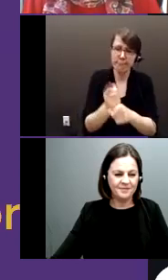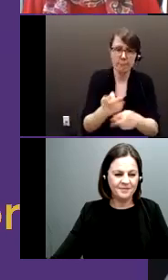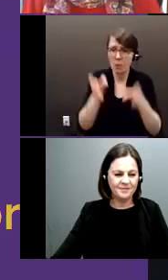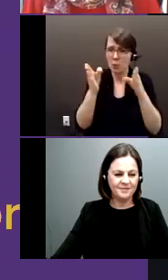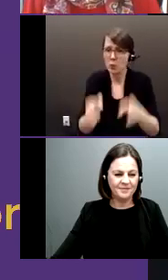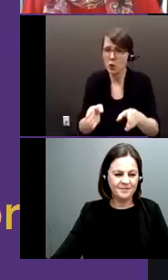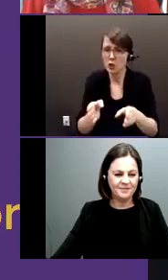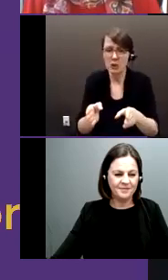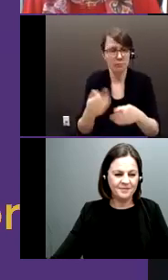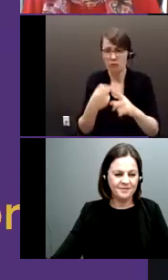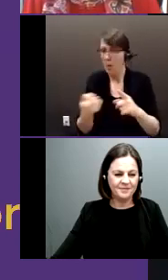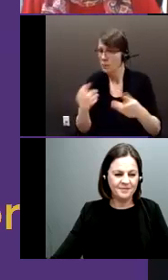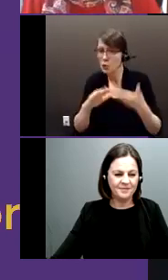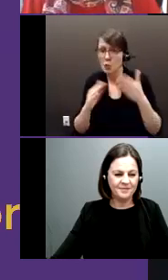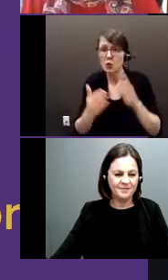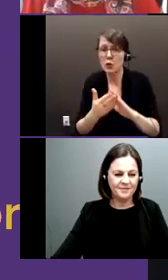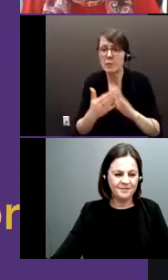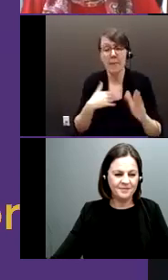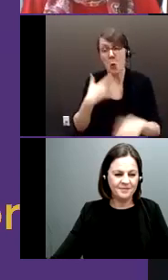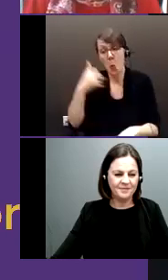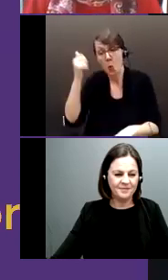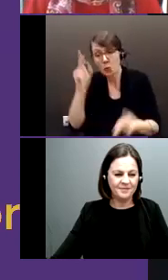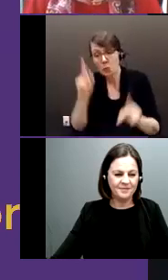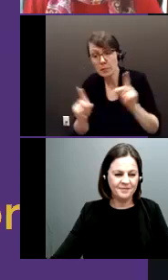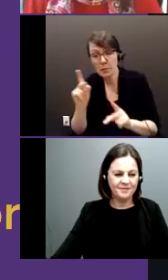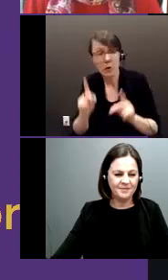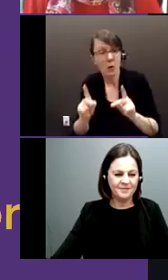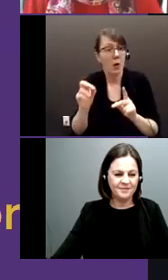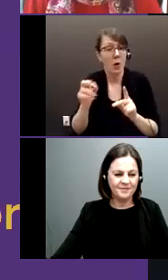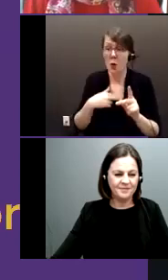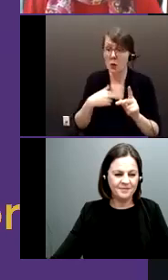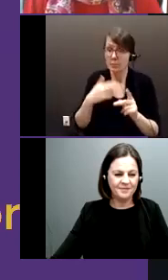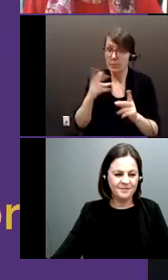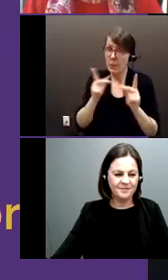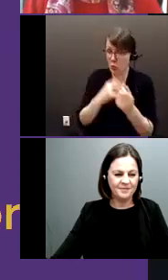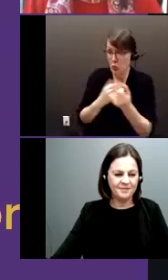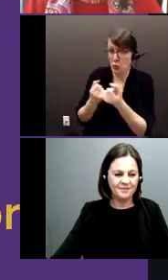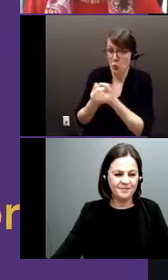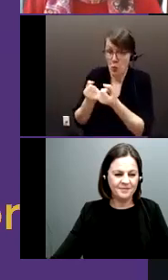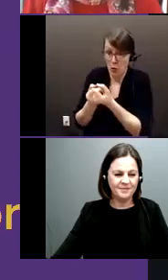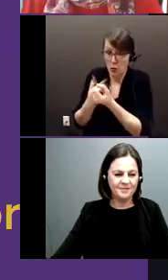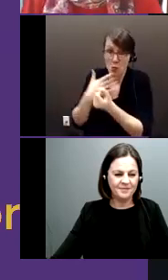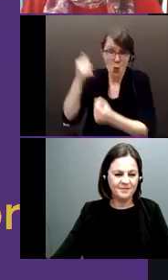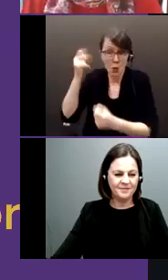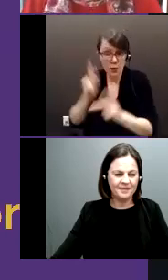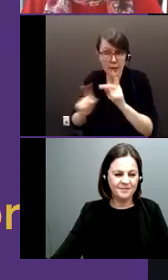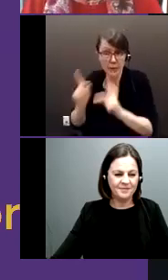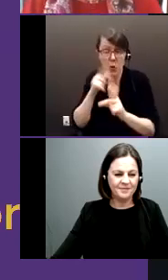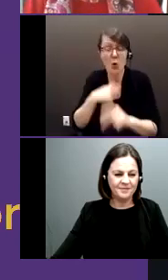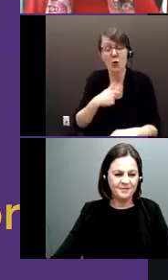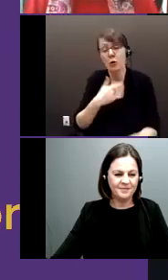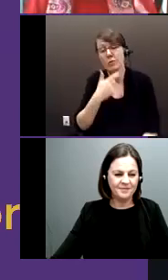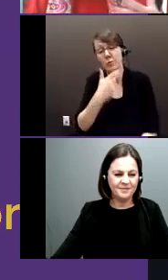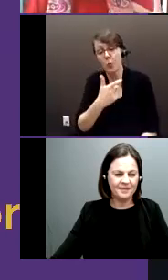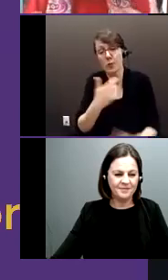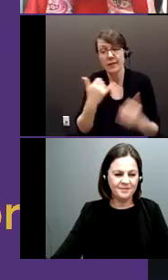our communities, older folks, perhaps some of their support people who may have tuned in today to